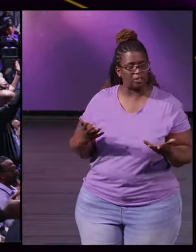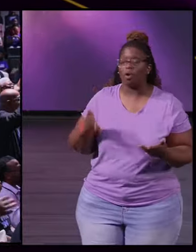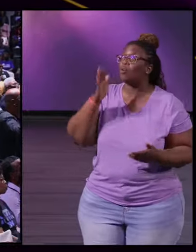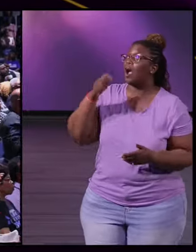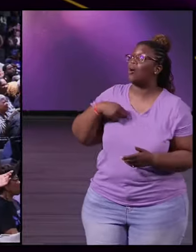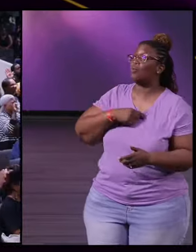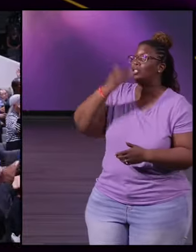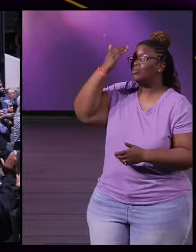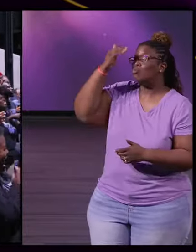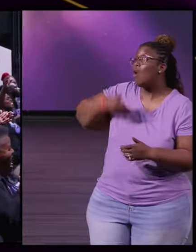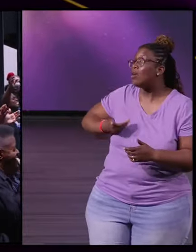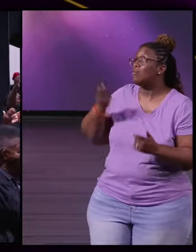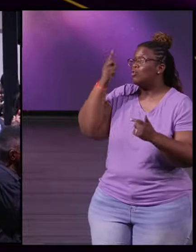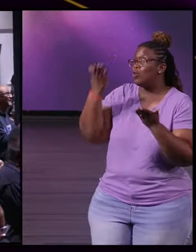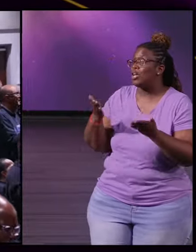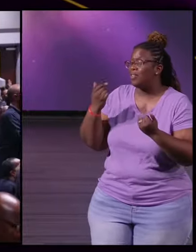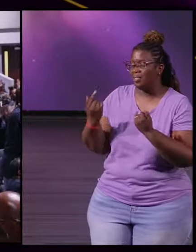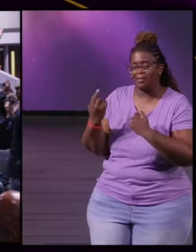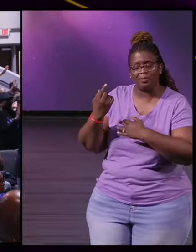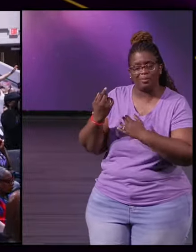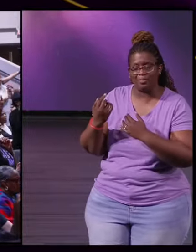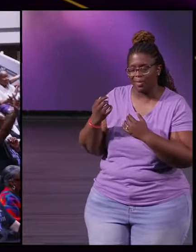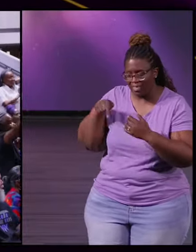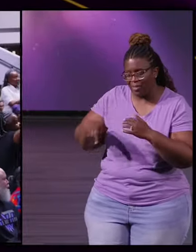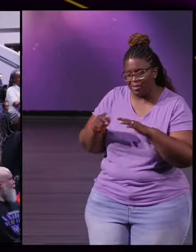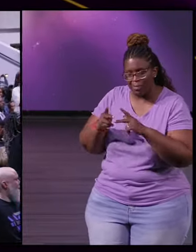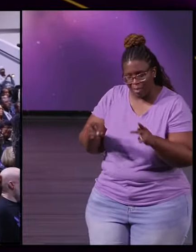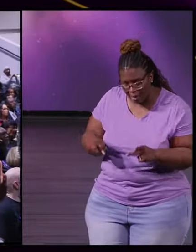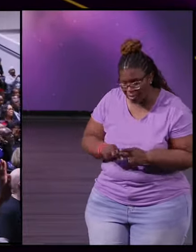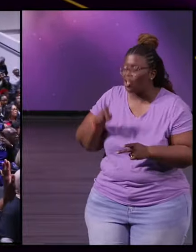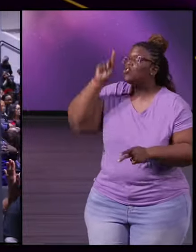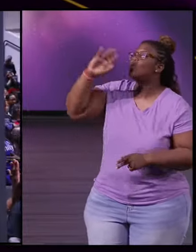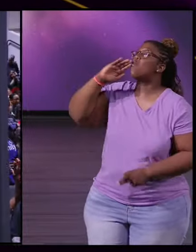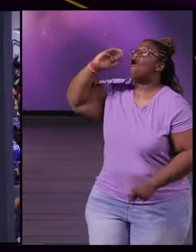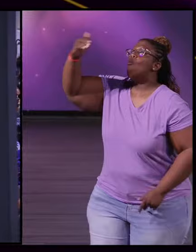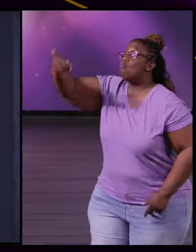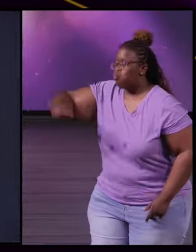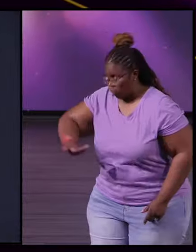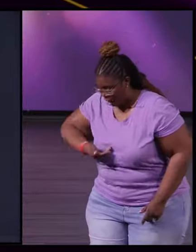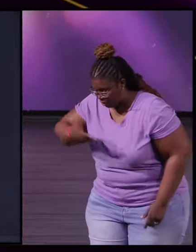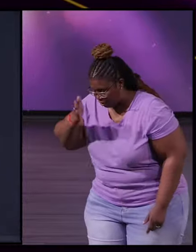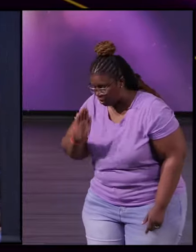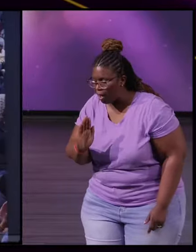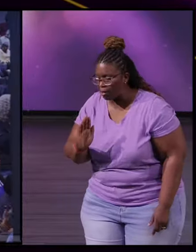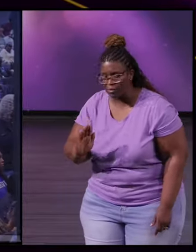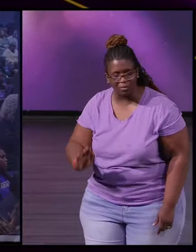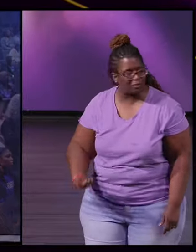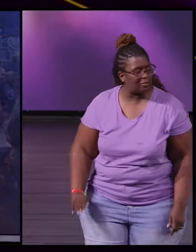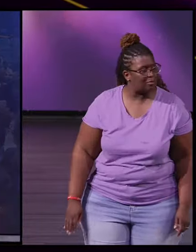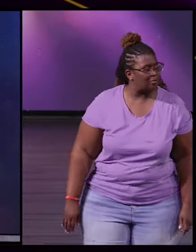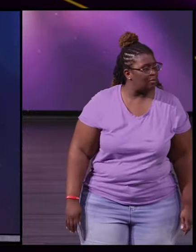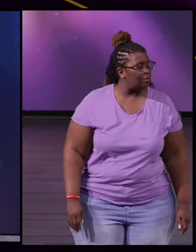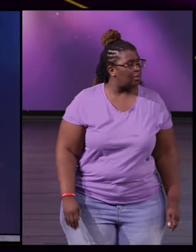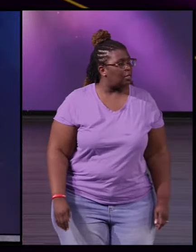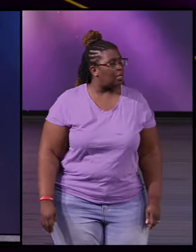place. God, you are welcome in this place, God.